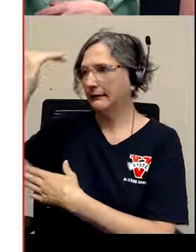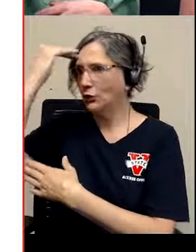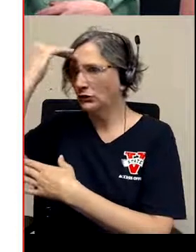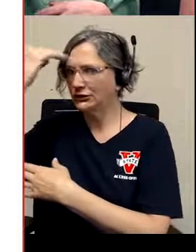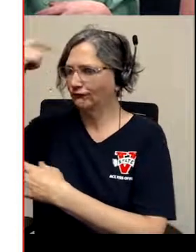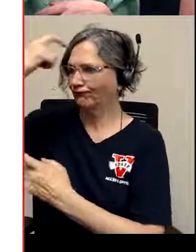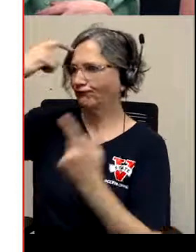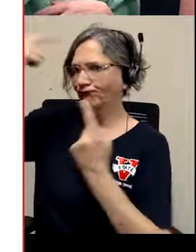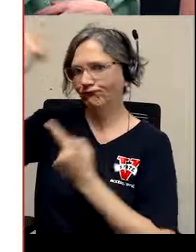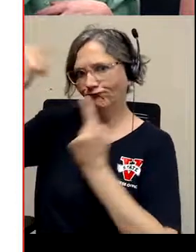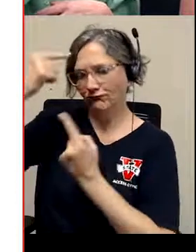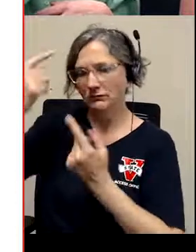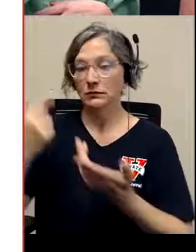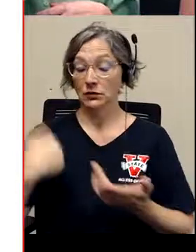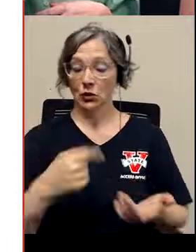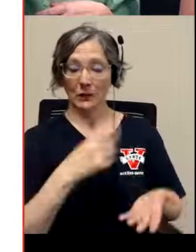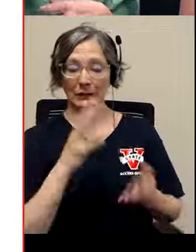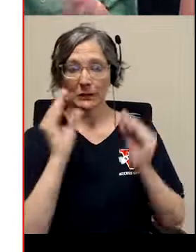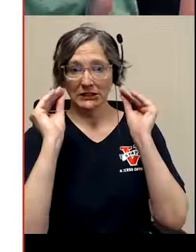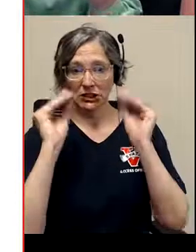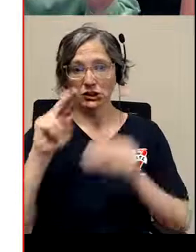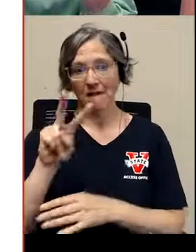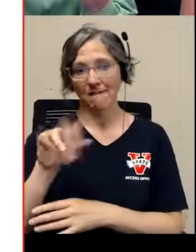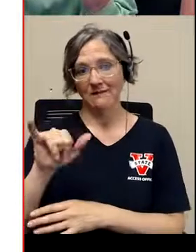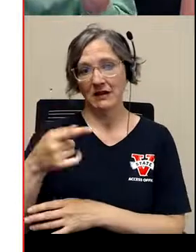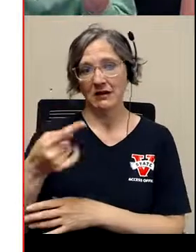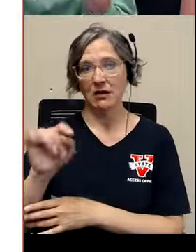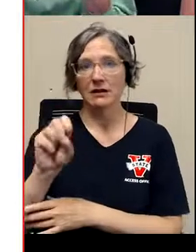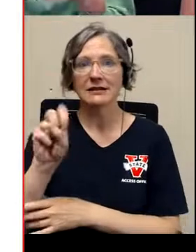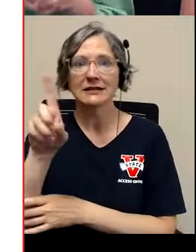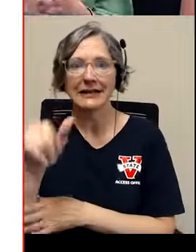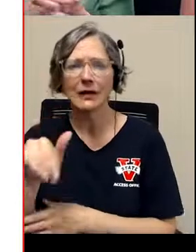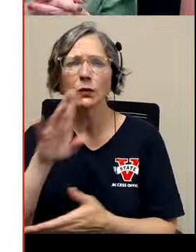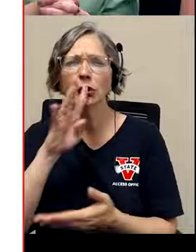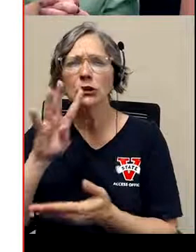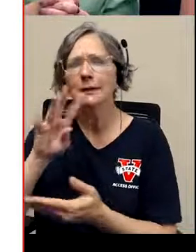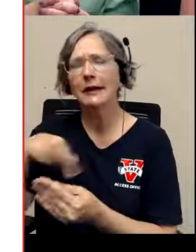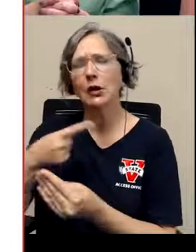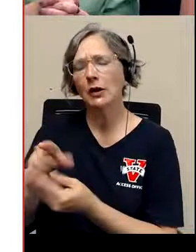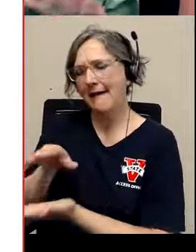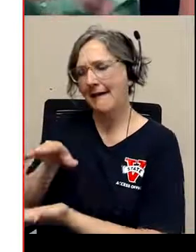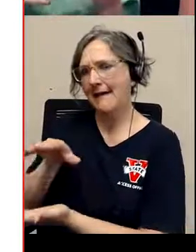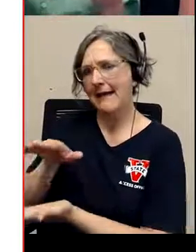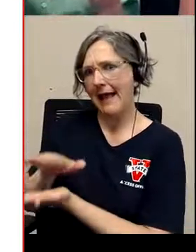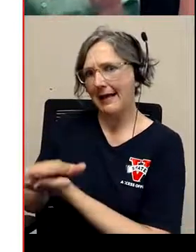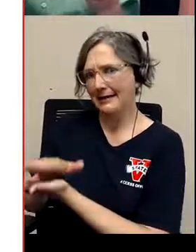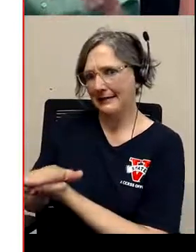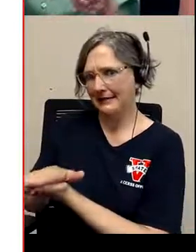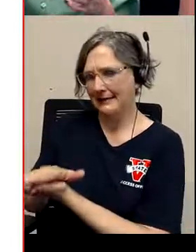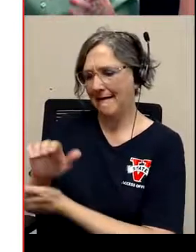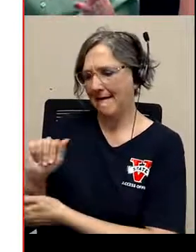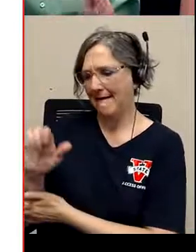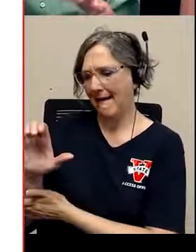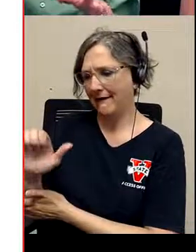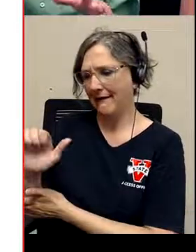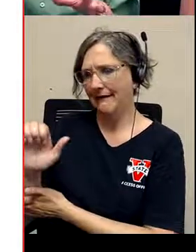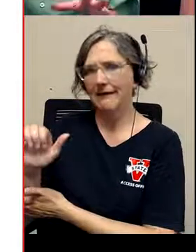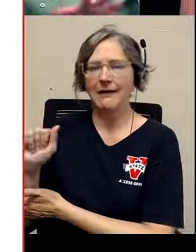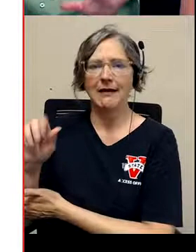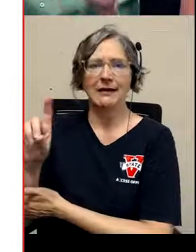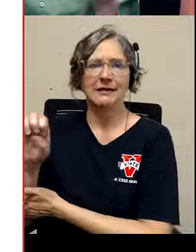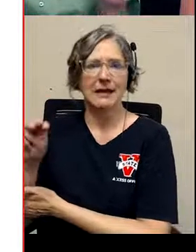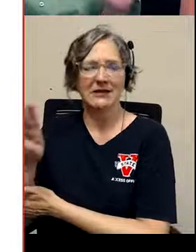when we teach Vygotsky's theory, we're focusing on academics, right? But let's think about Vygotsky's